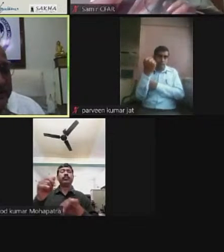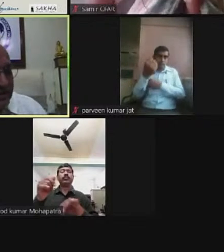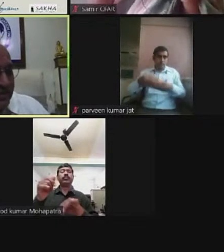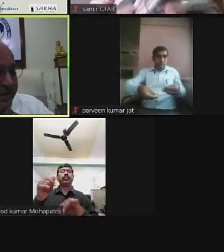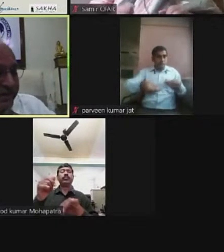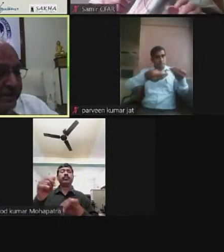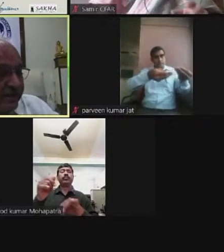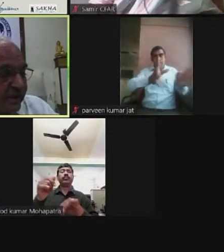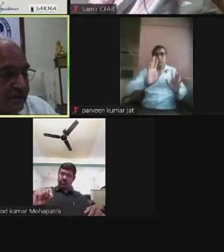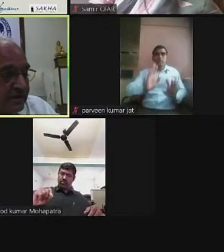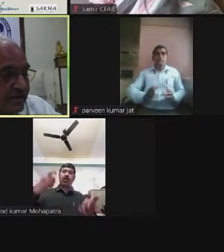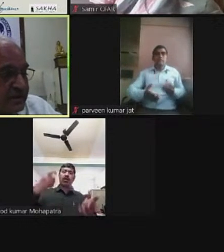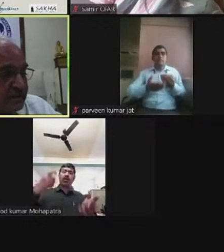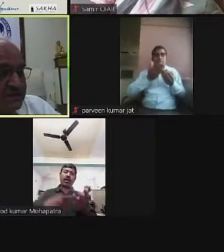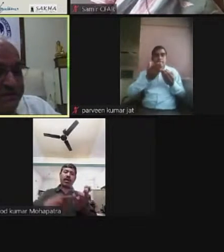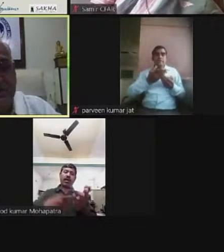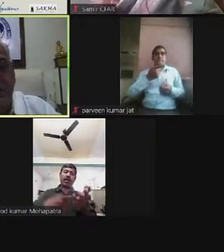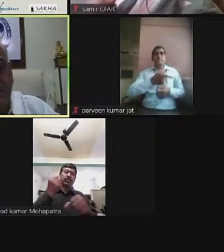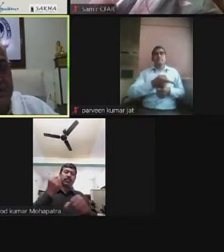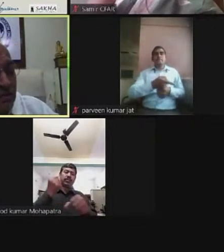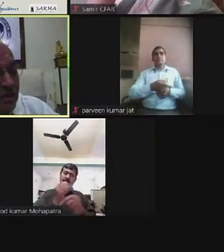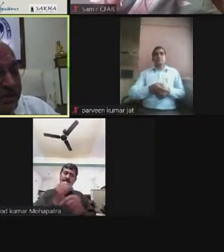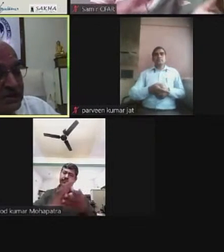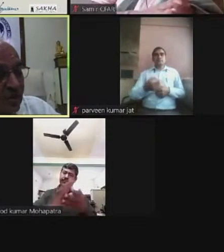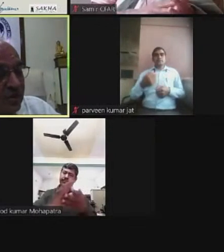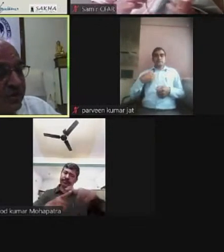the rights of the people.